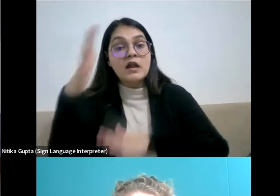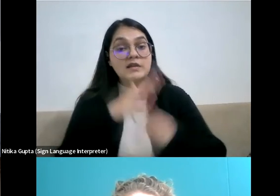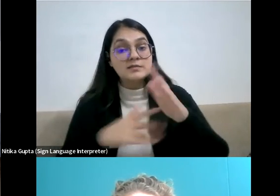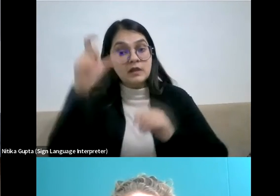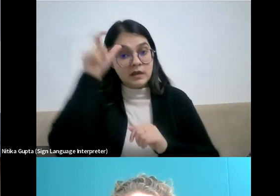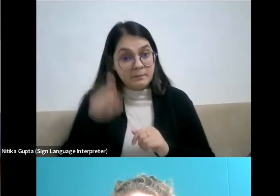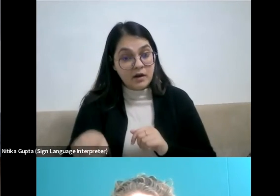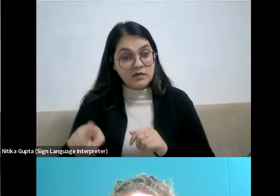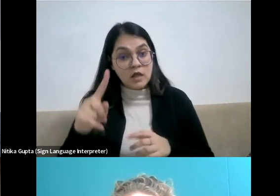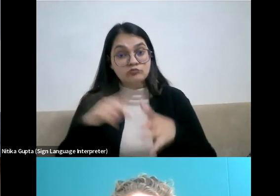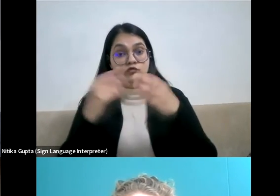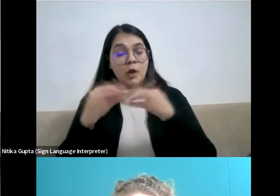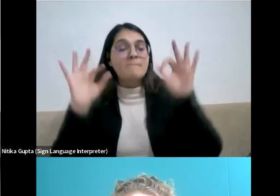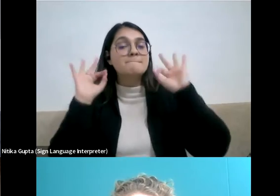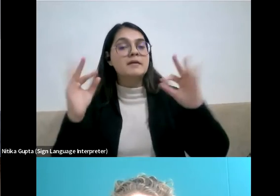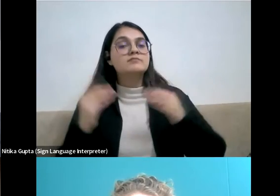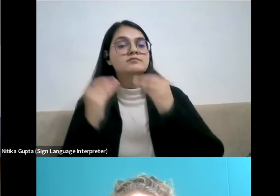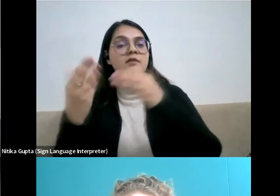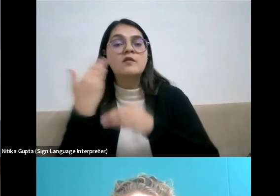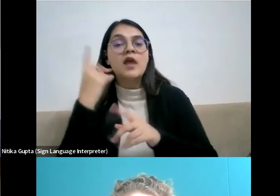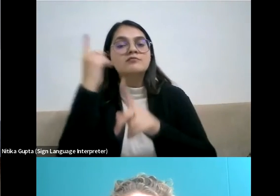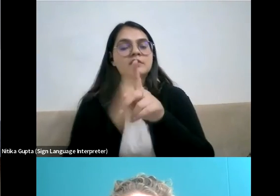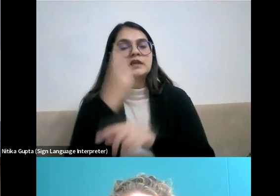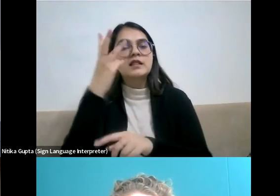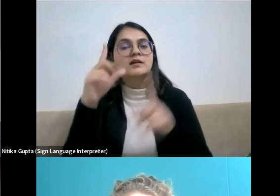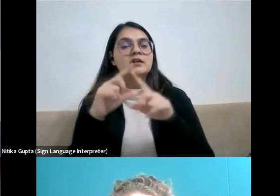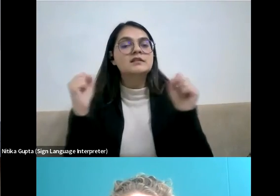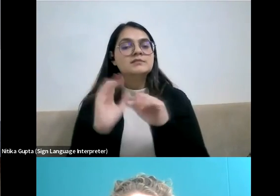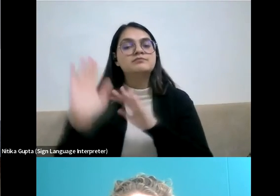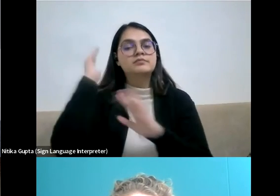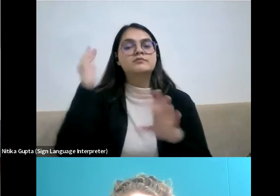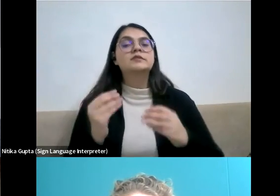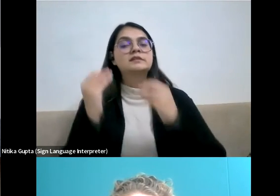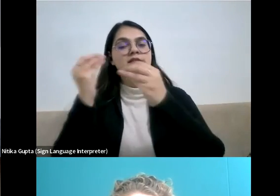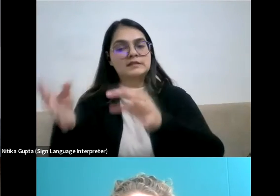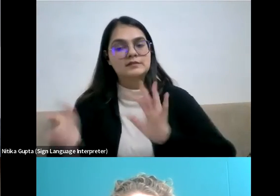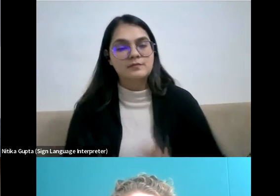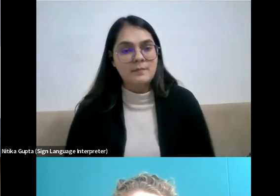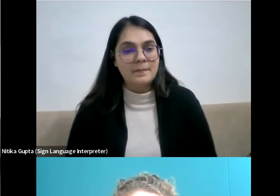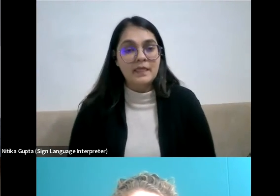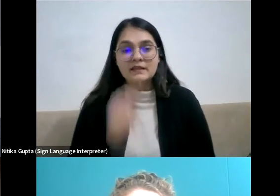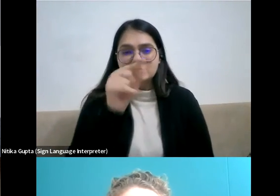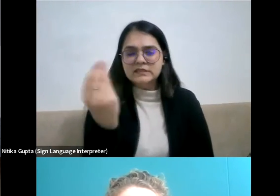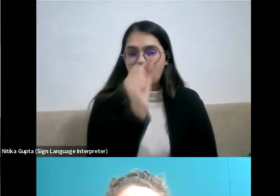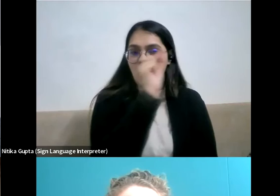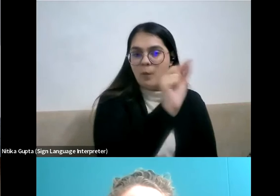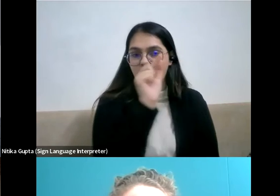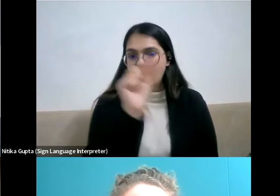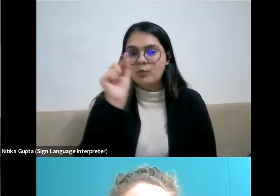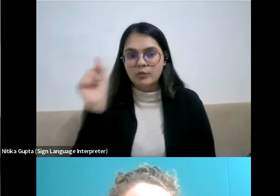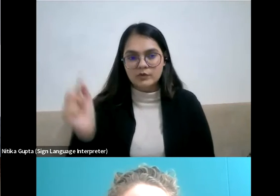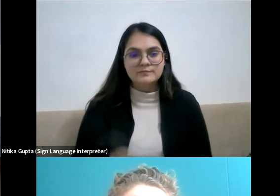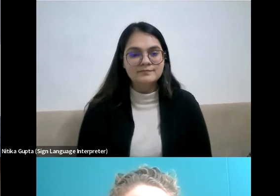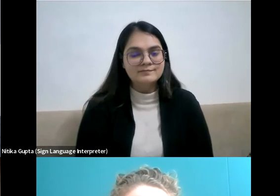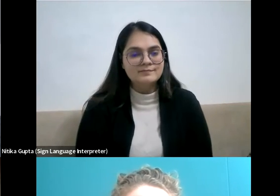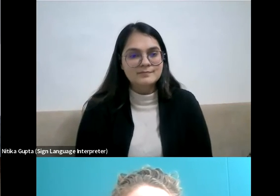to disabled people on 3rd December each year. So with those sort of housekeeping